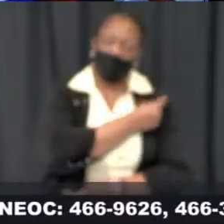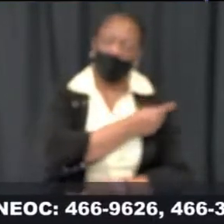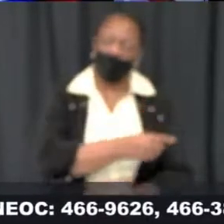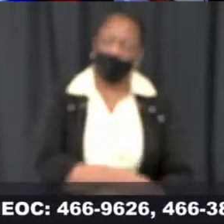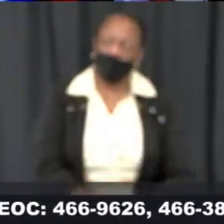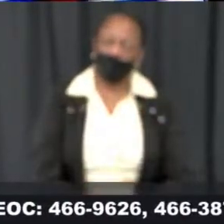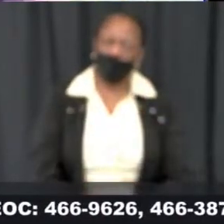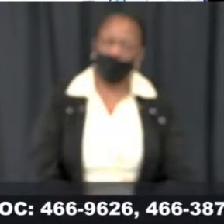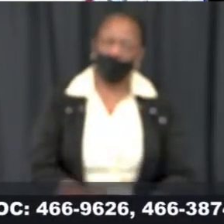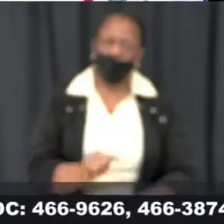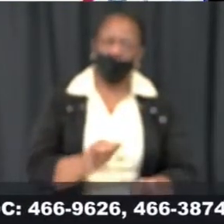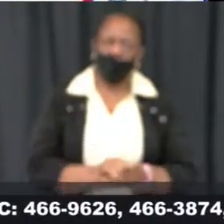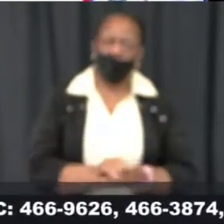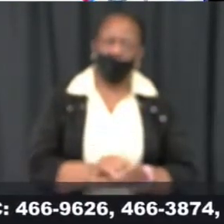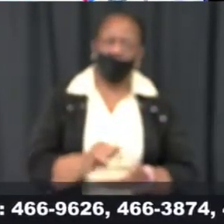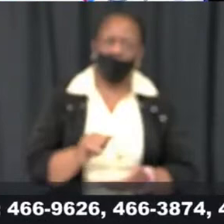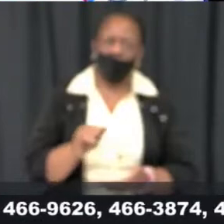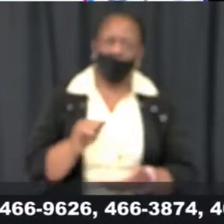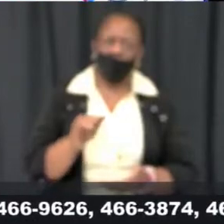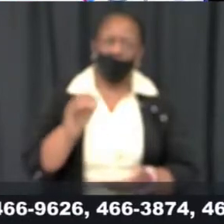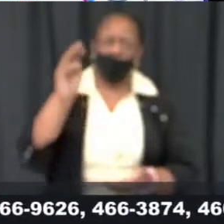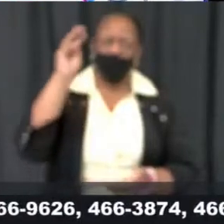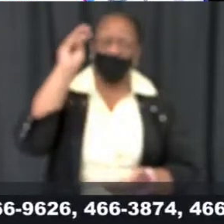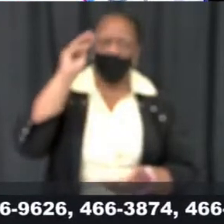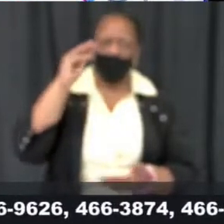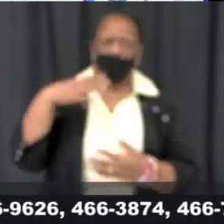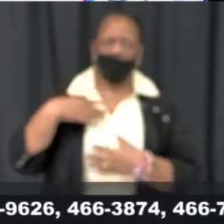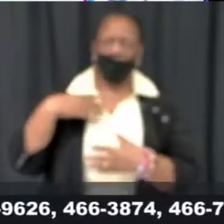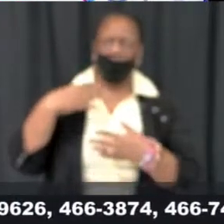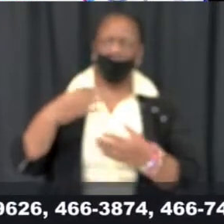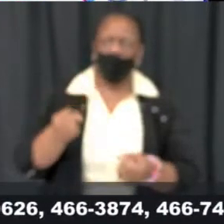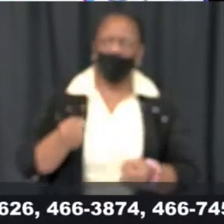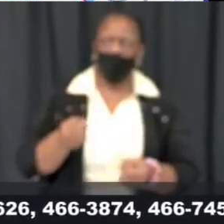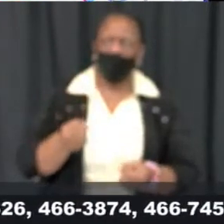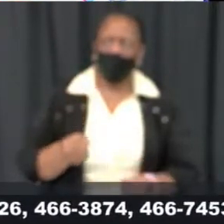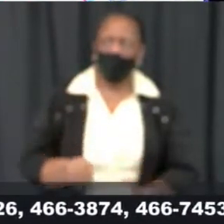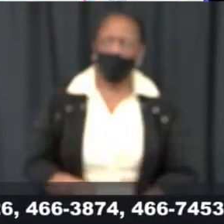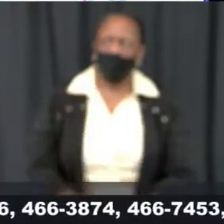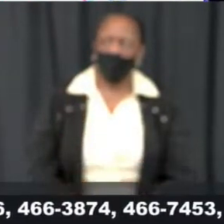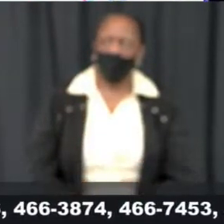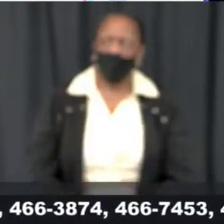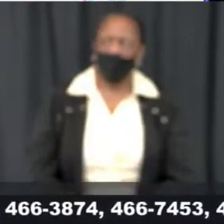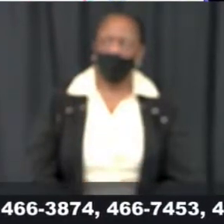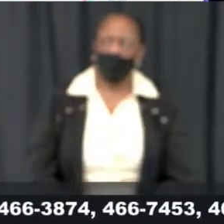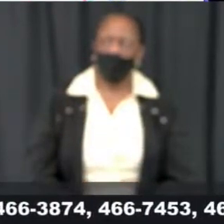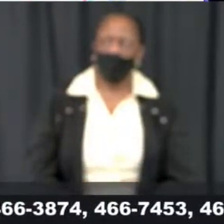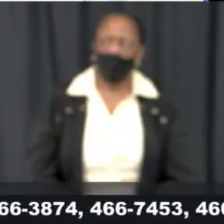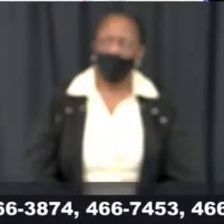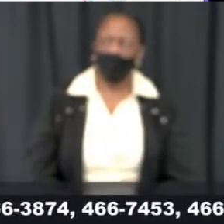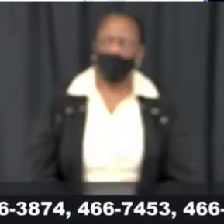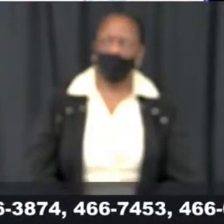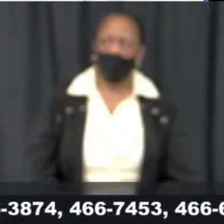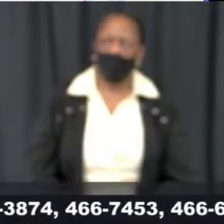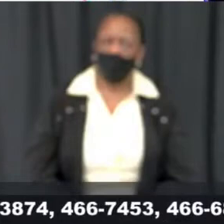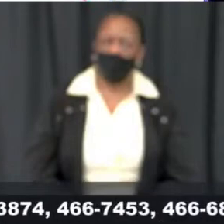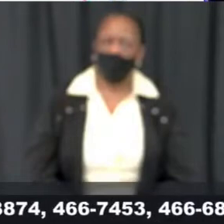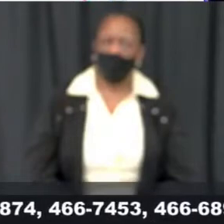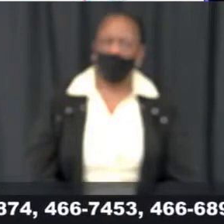efficacy? Does the Ministry of Health have the same confidence in the Johnson &